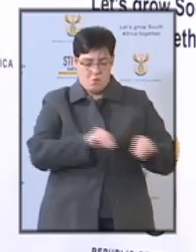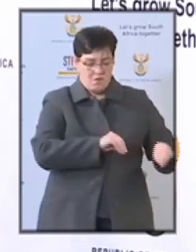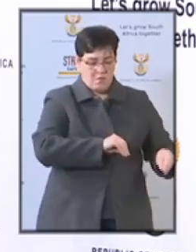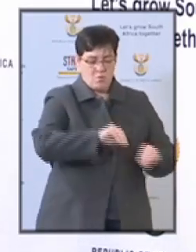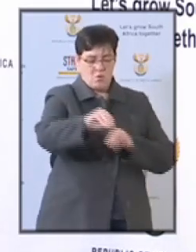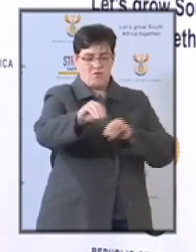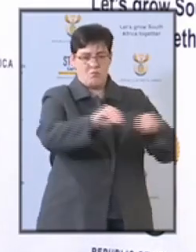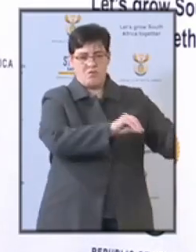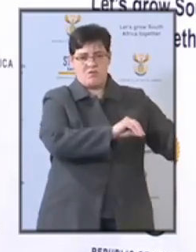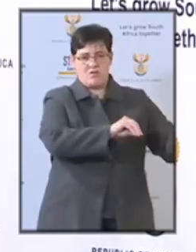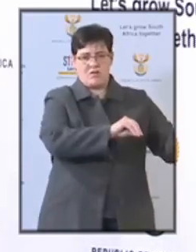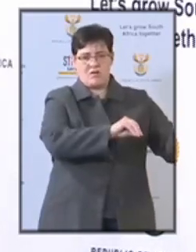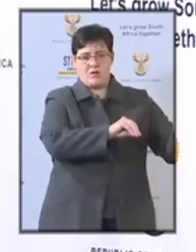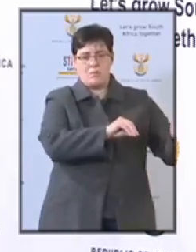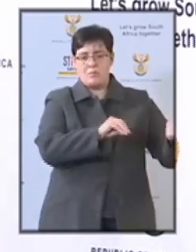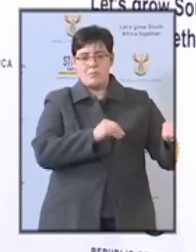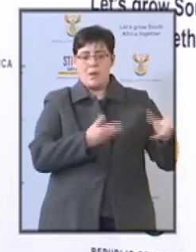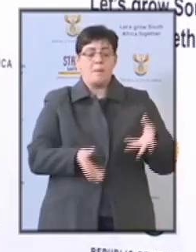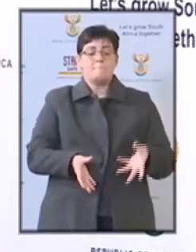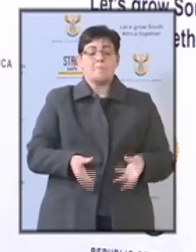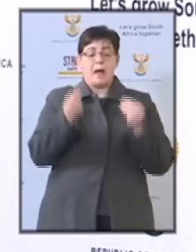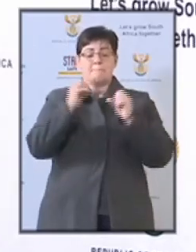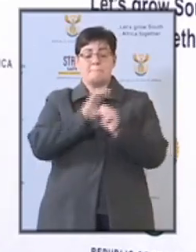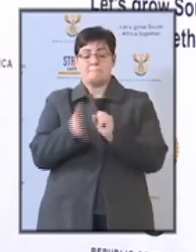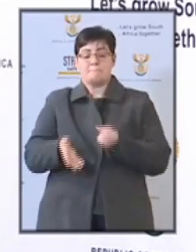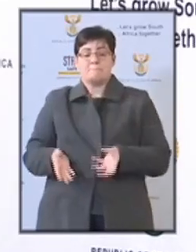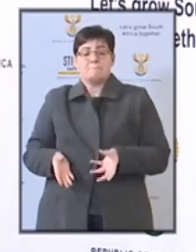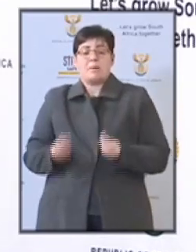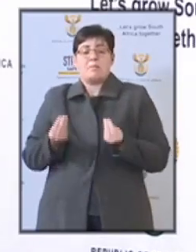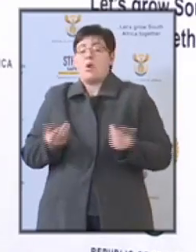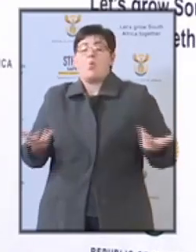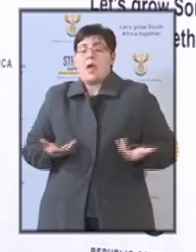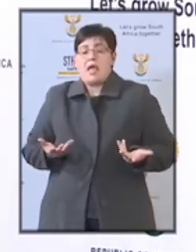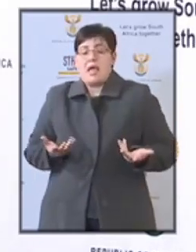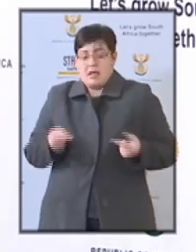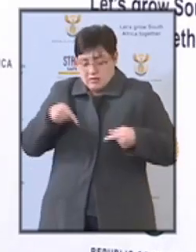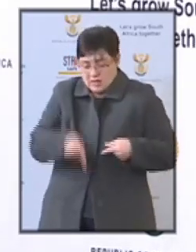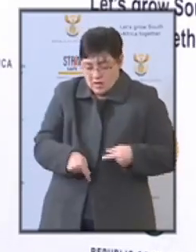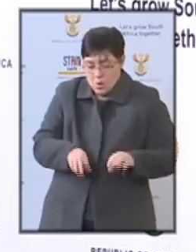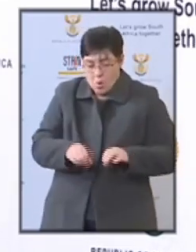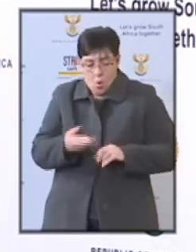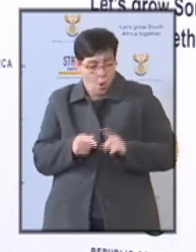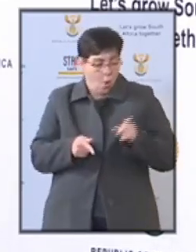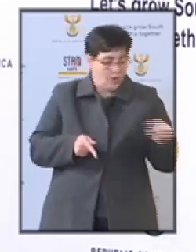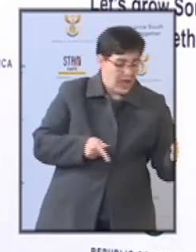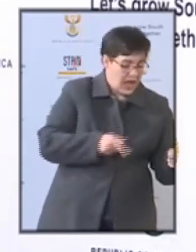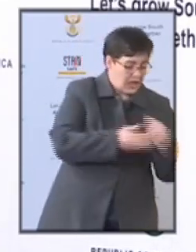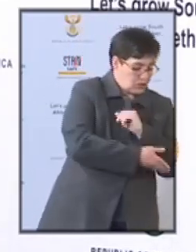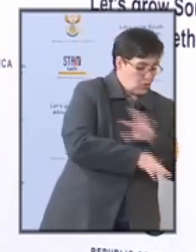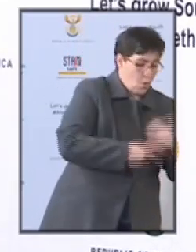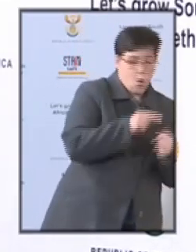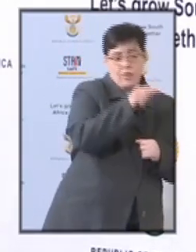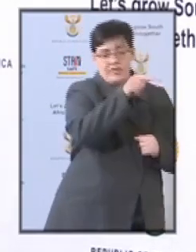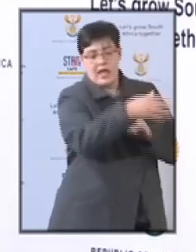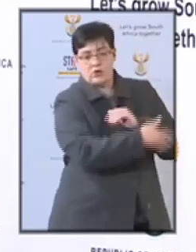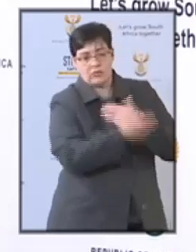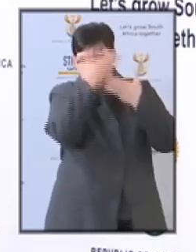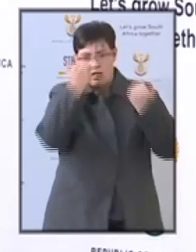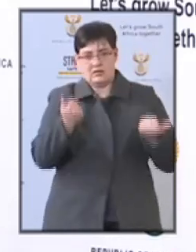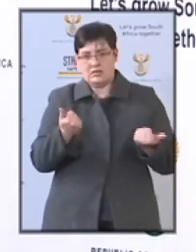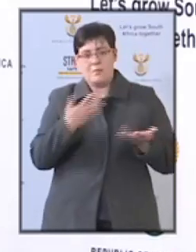areas, you might not even be able to track where you got the virus, or you might even put yourself into more